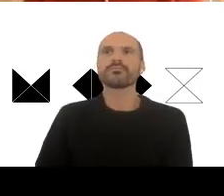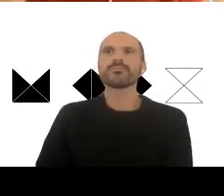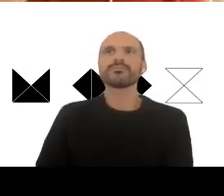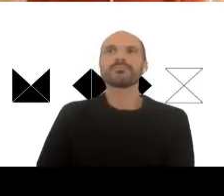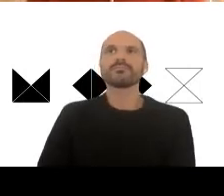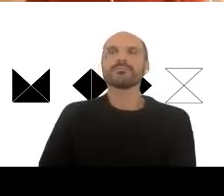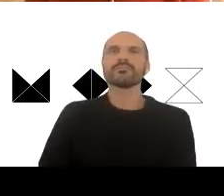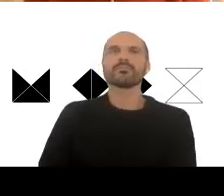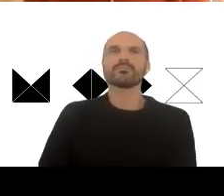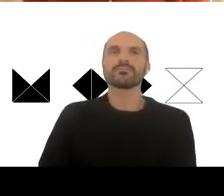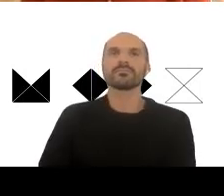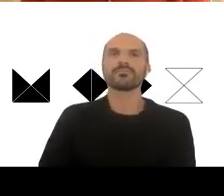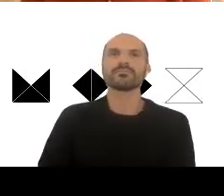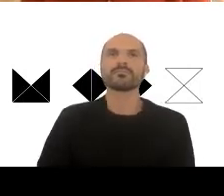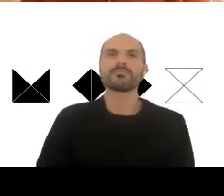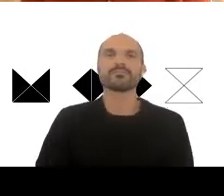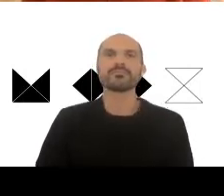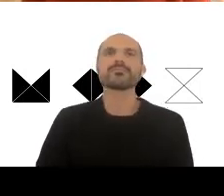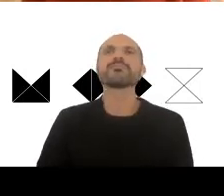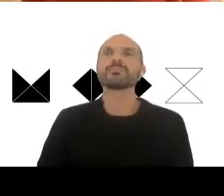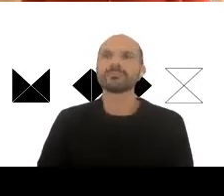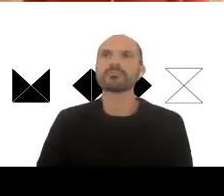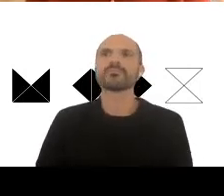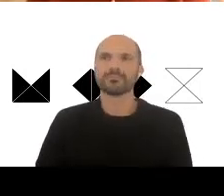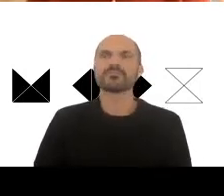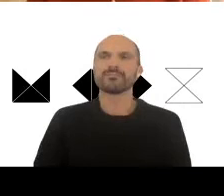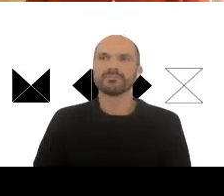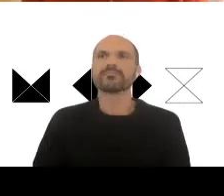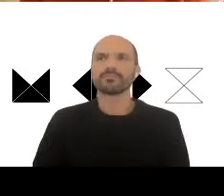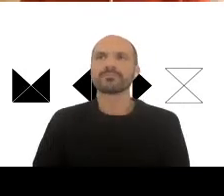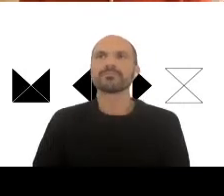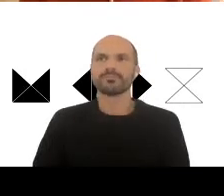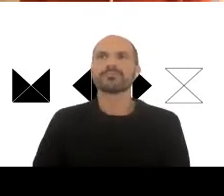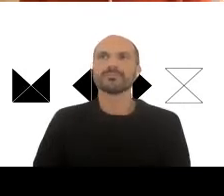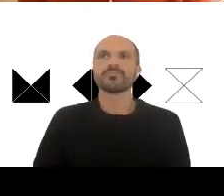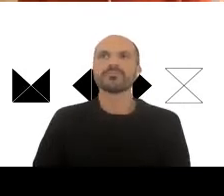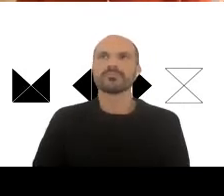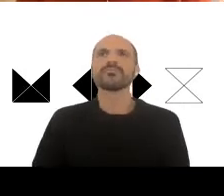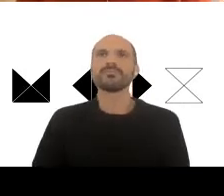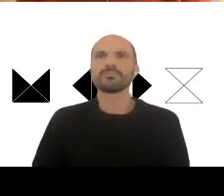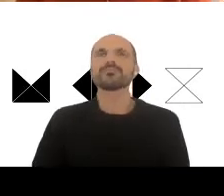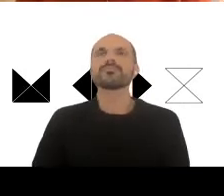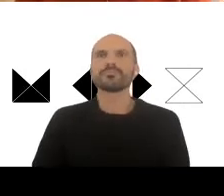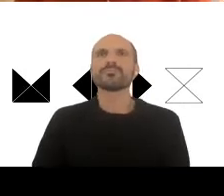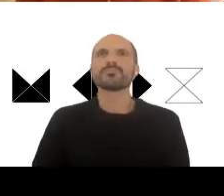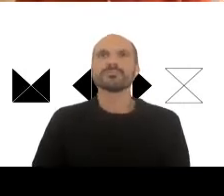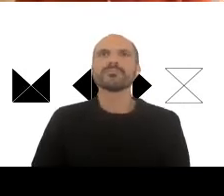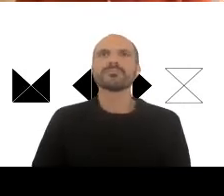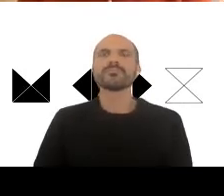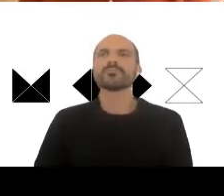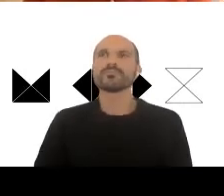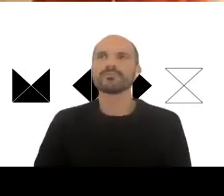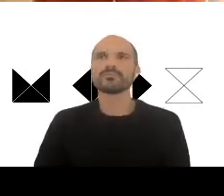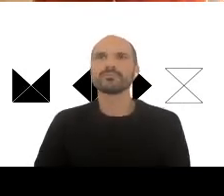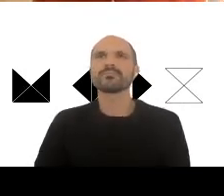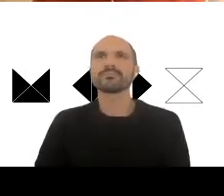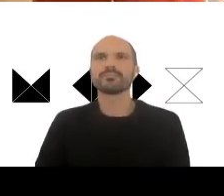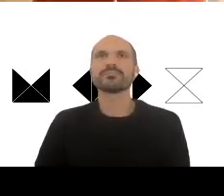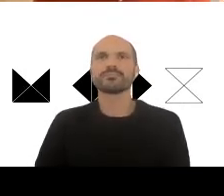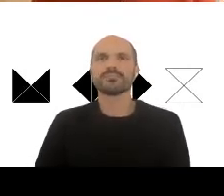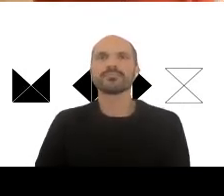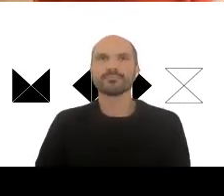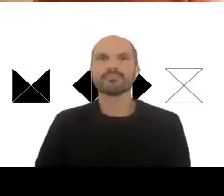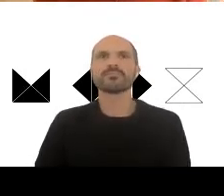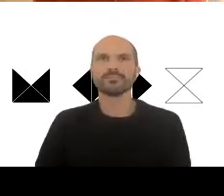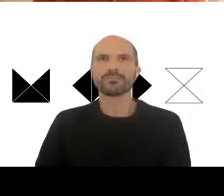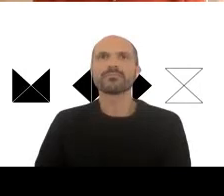So we've had a lack of construction workers in Stockholm the last couple of years. And that was also good. So we needed